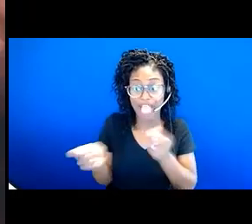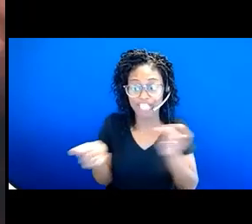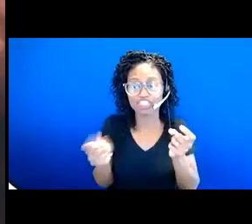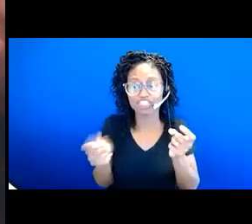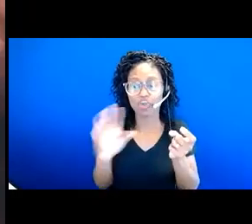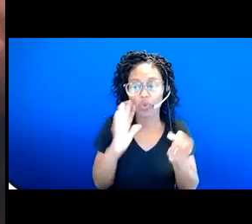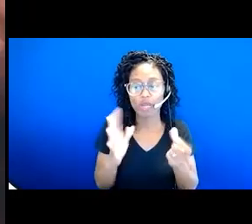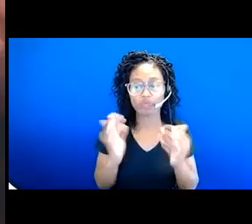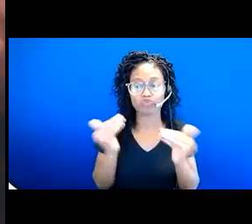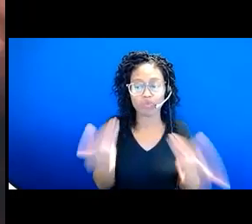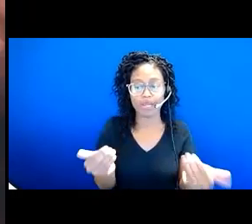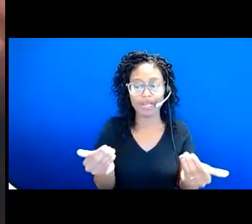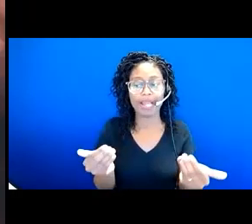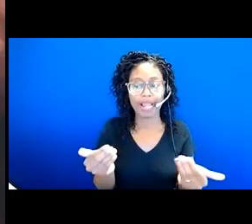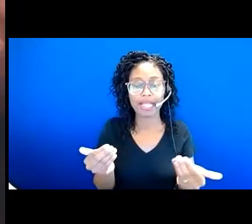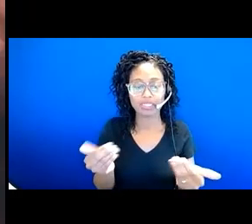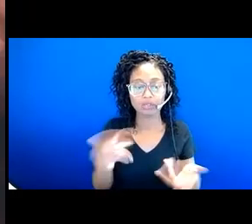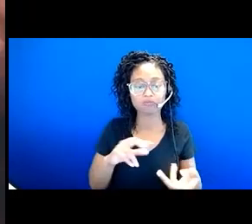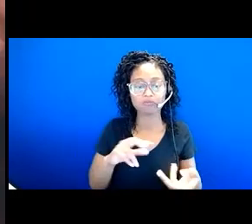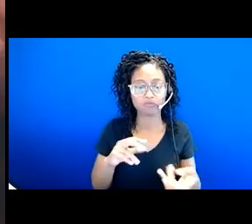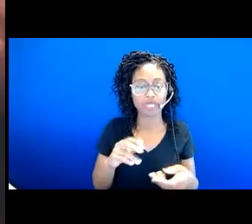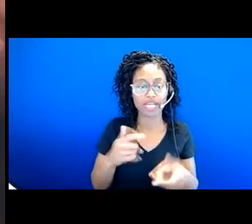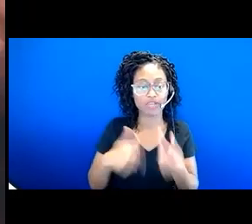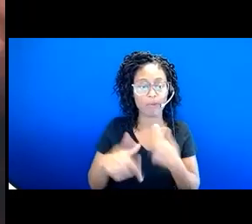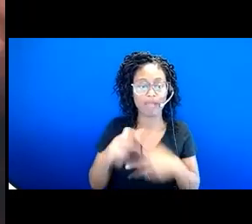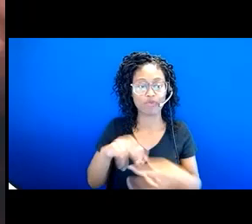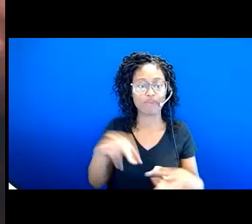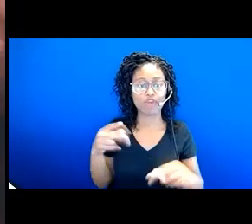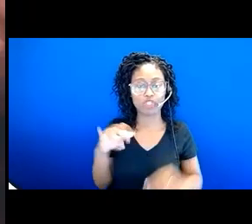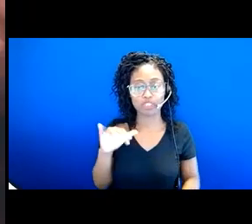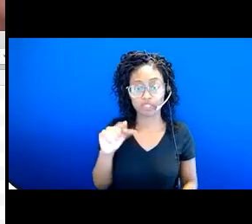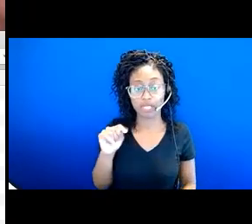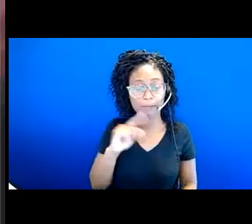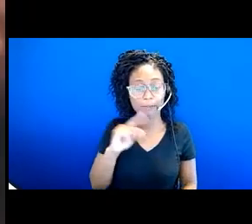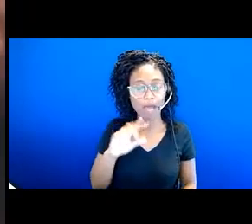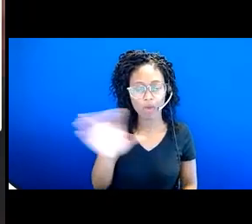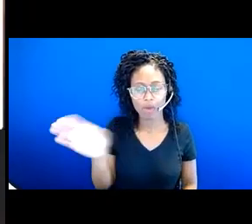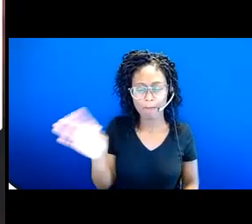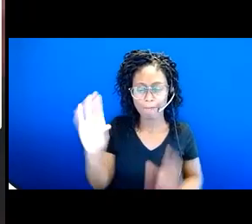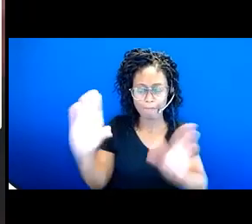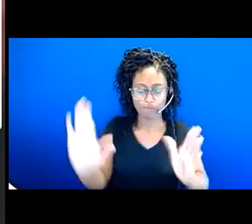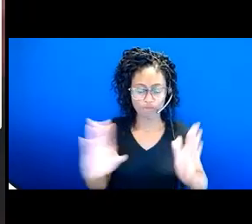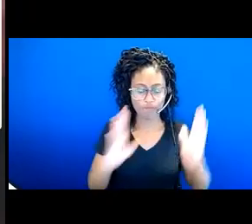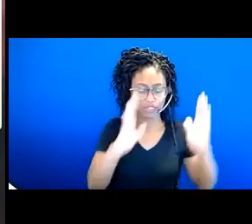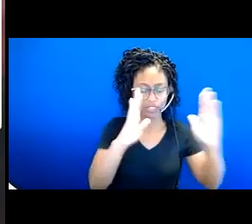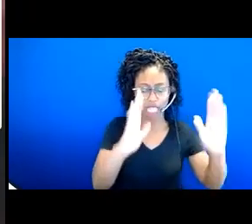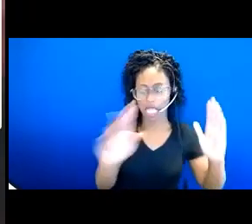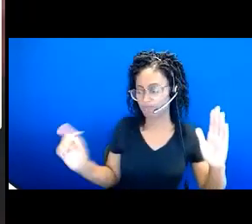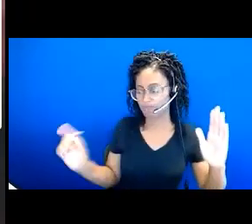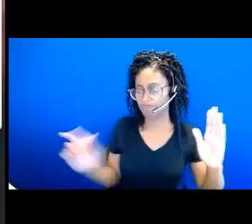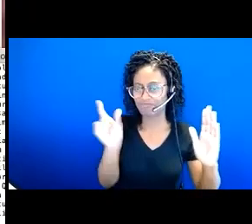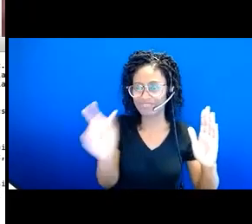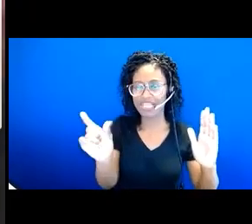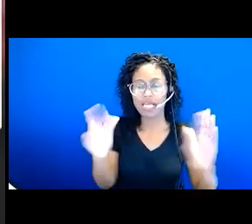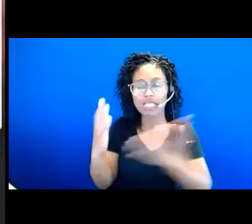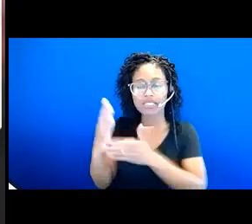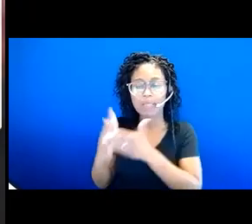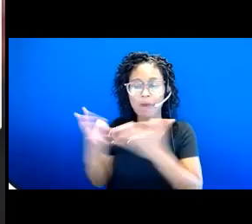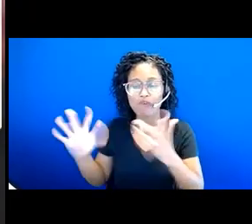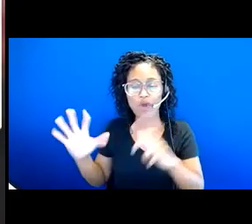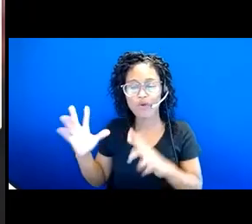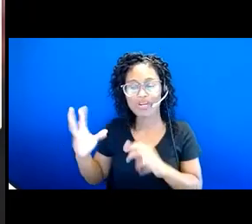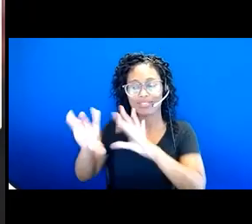to move this off to the side and move some content on here, so I can show you how you